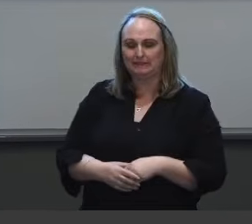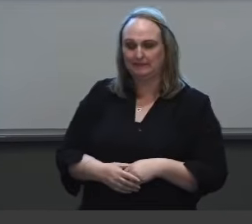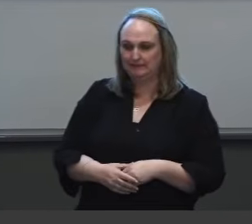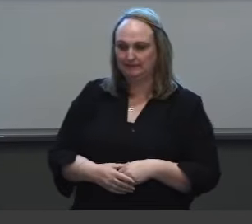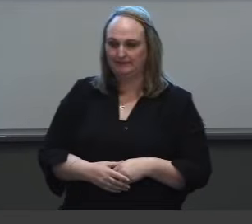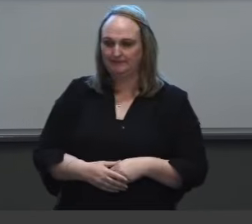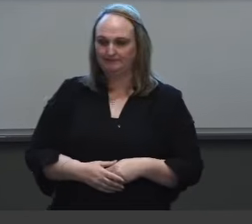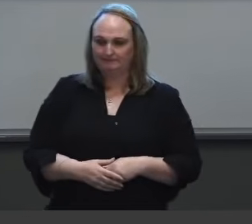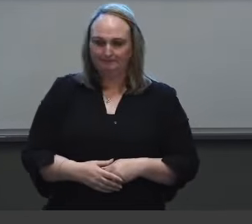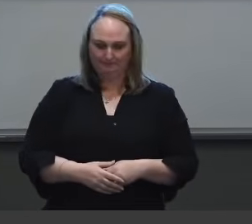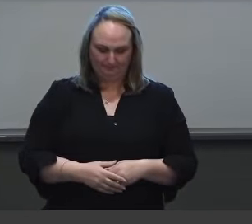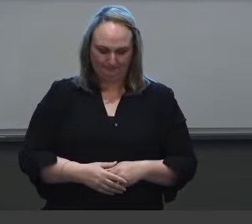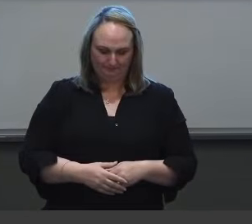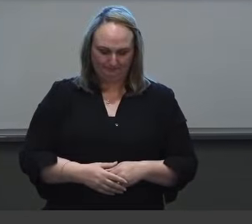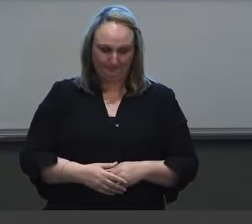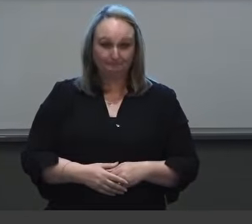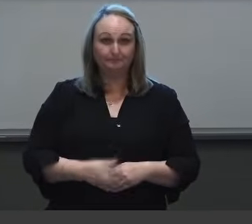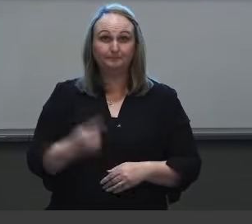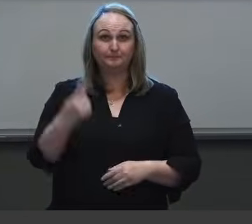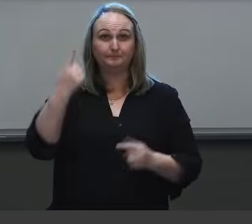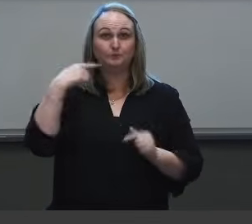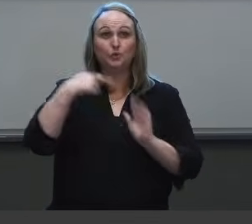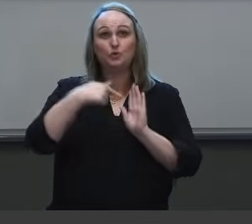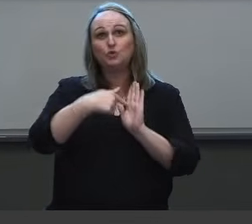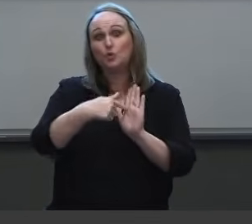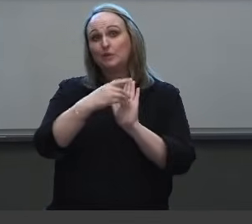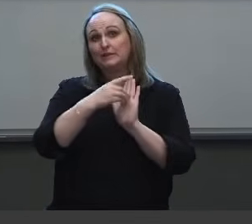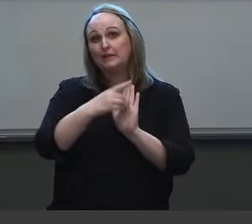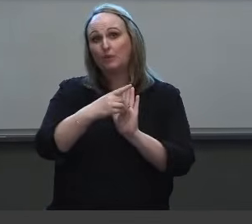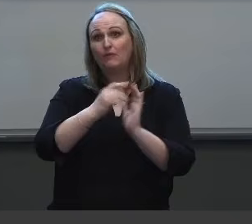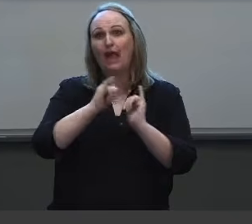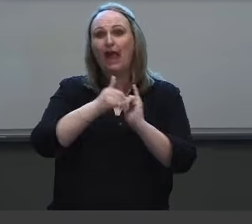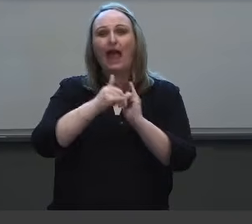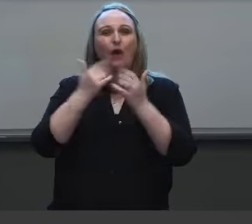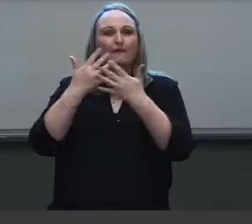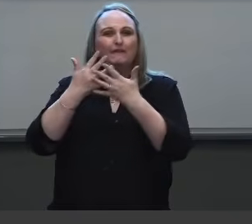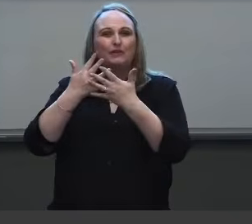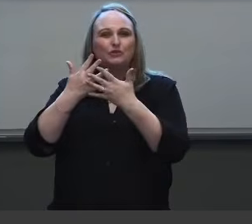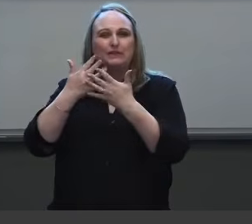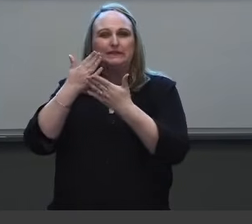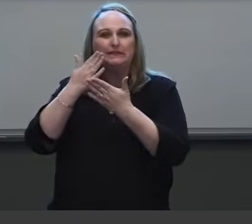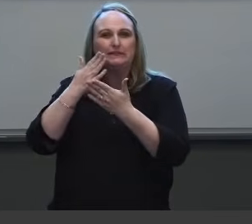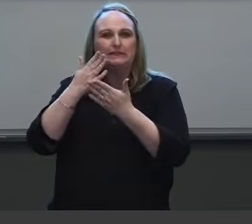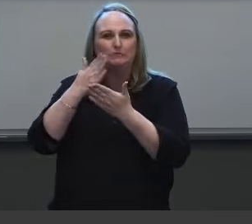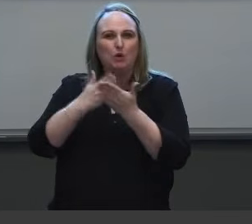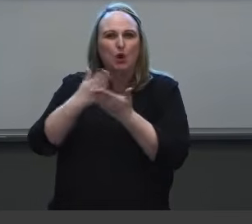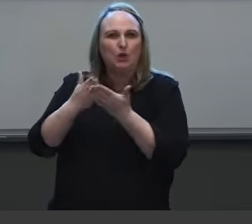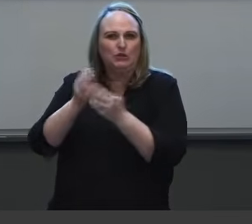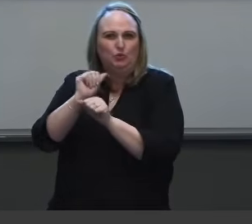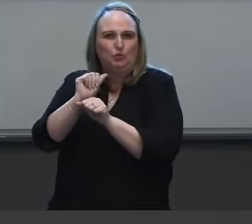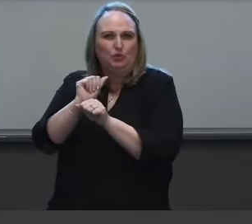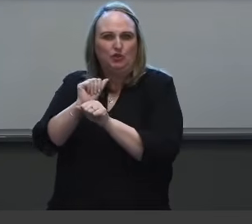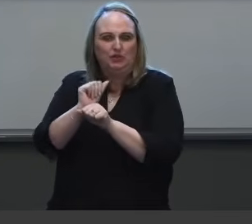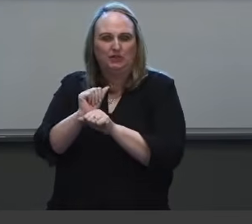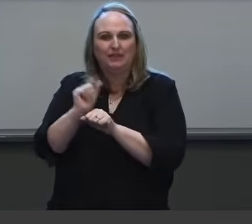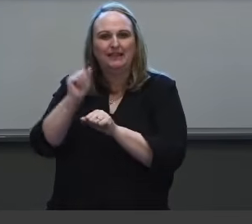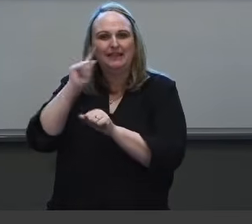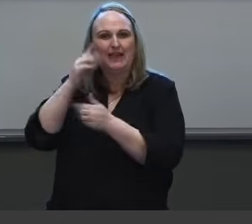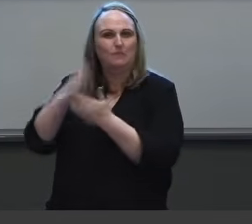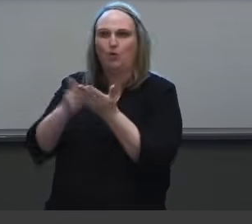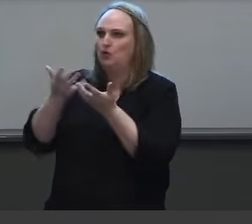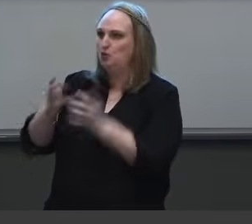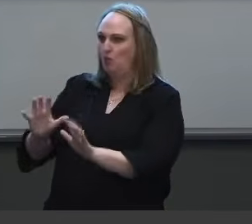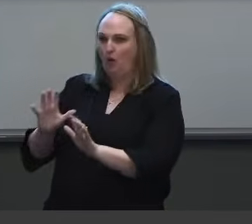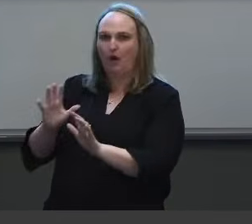In the next slides, I'm going to show you a demo of how the filtration part, the part that we remove the aversive component of the